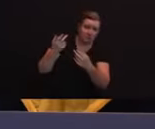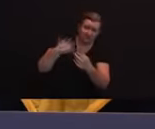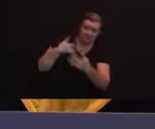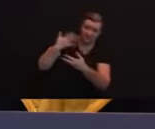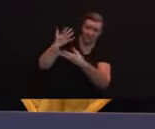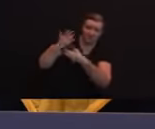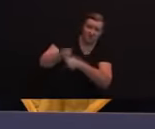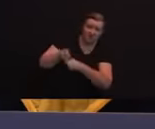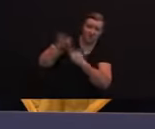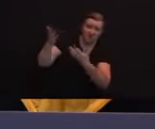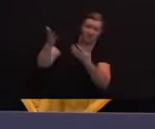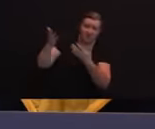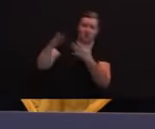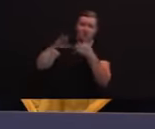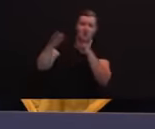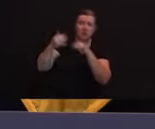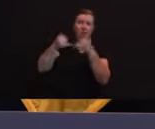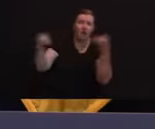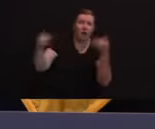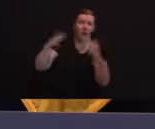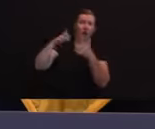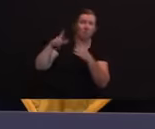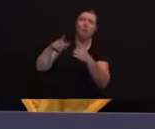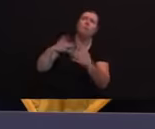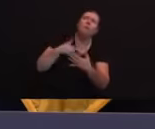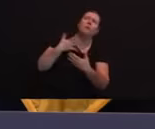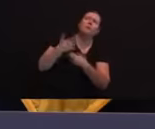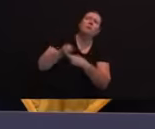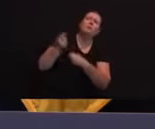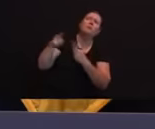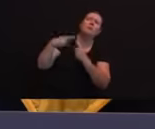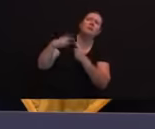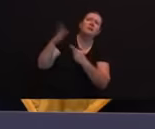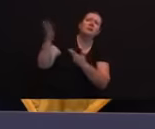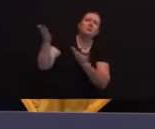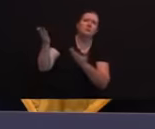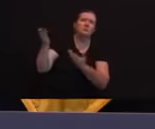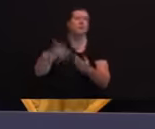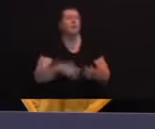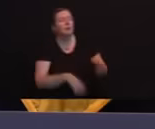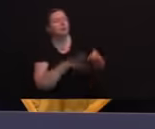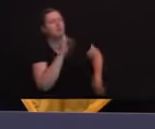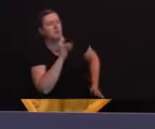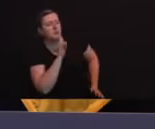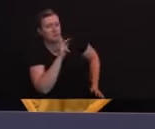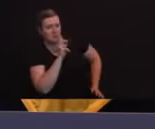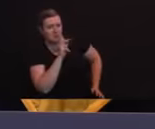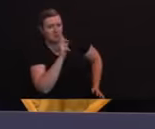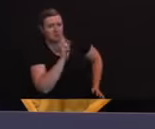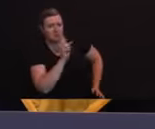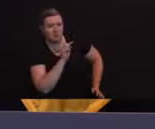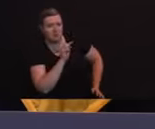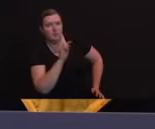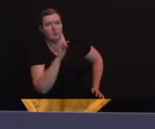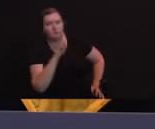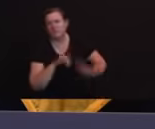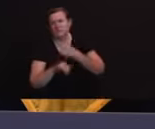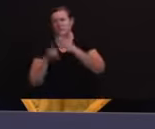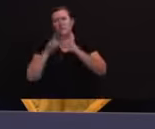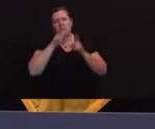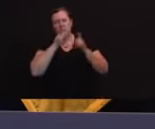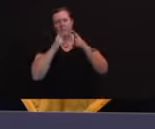still, and what makes you confident of that timeline? Yeah, Judy, a bunch of these are in your